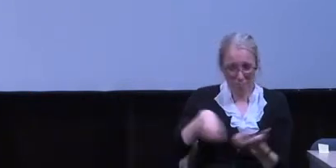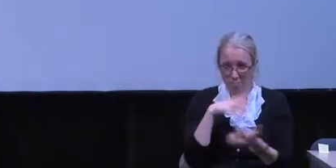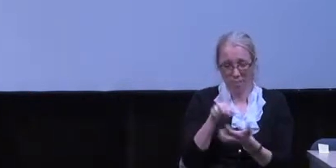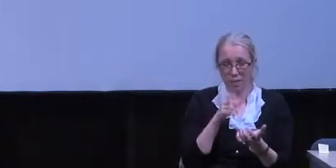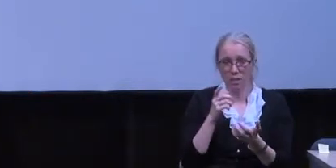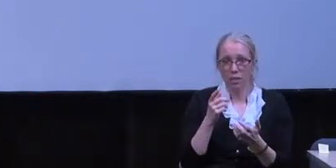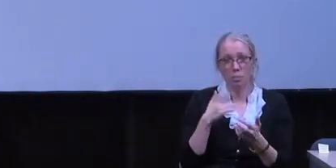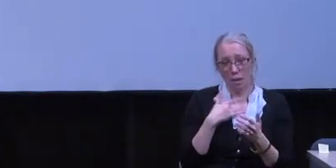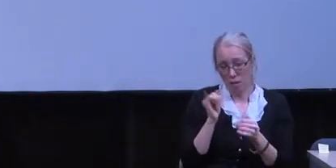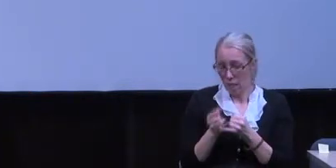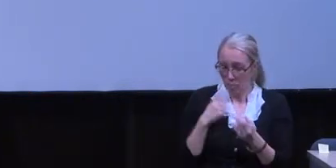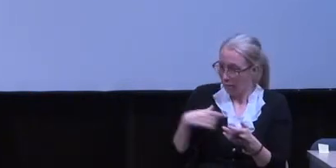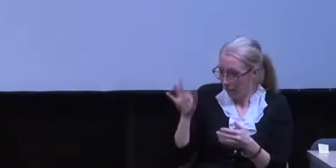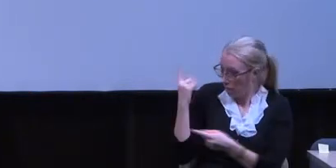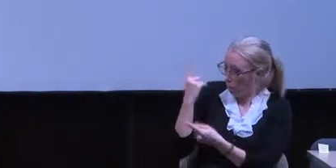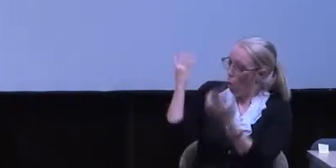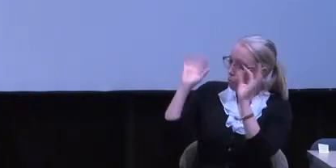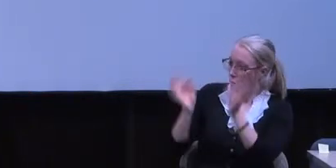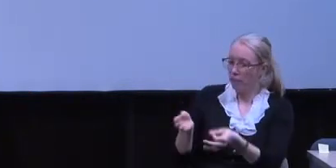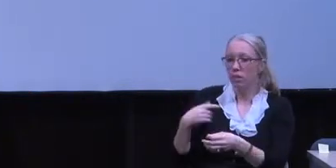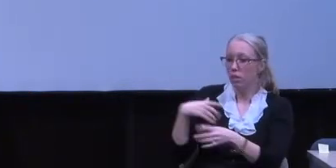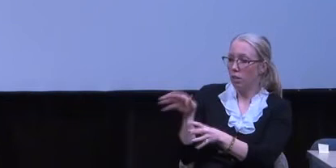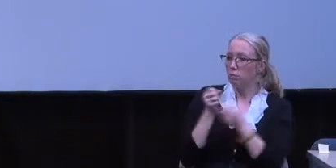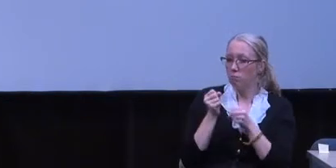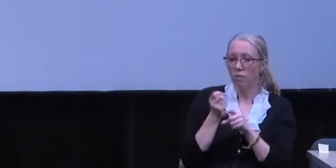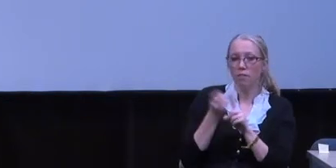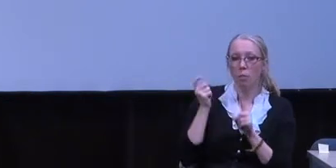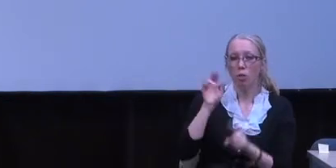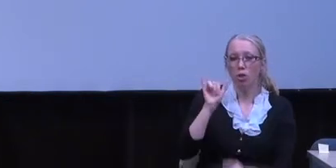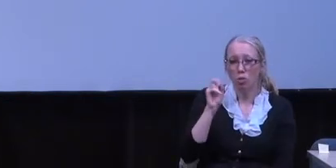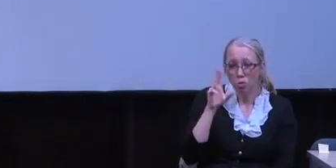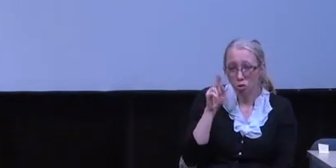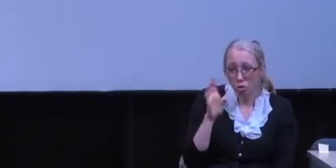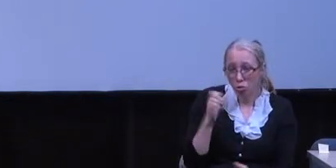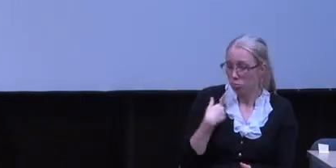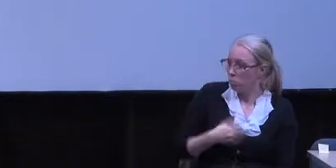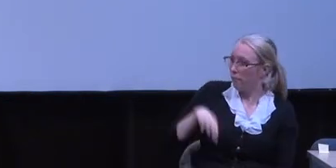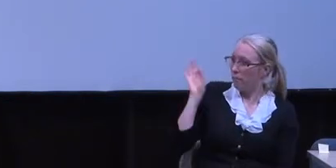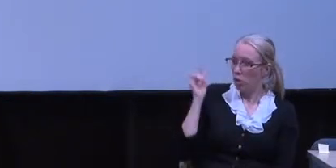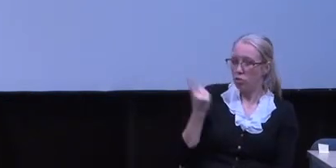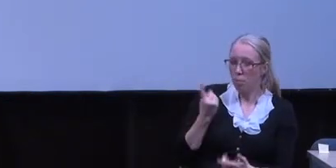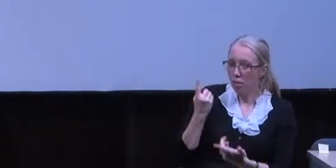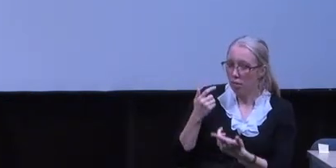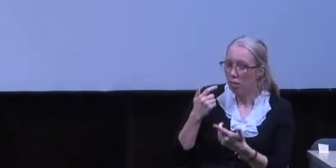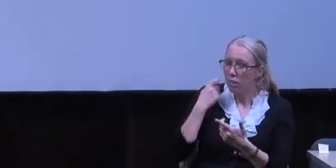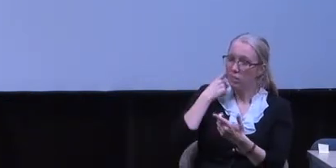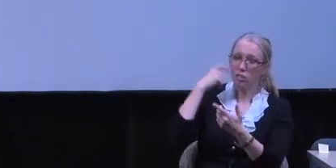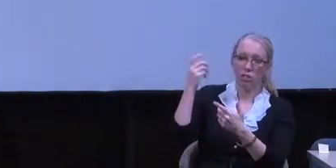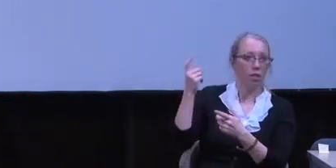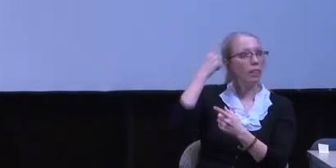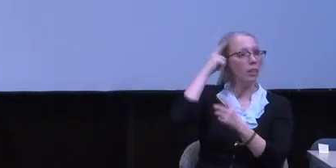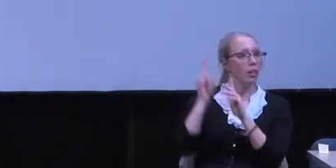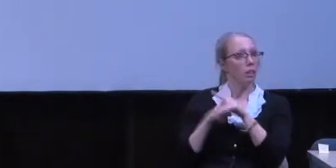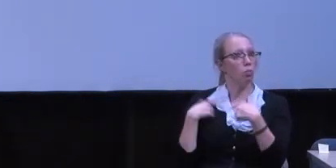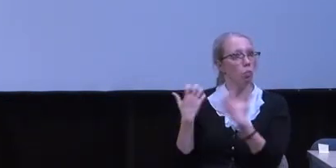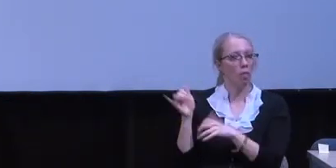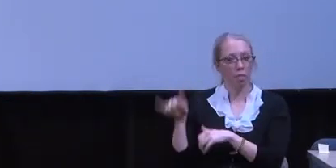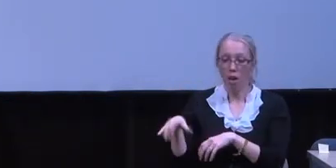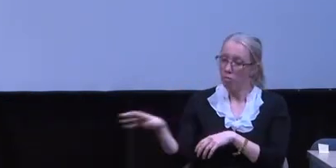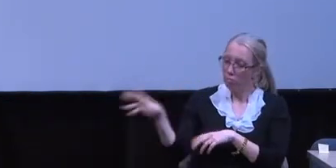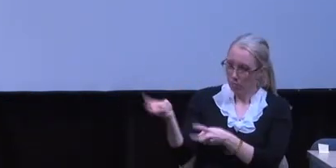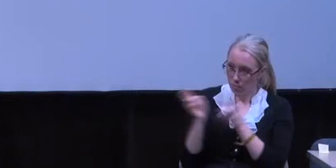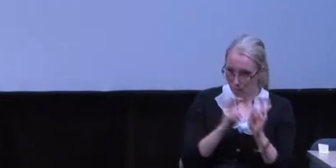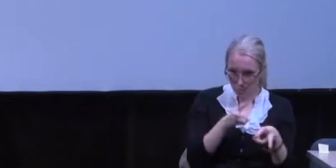Usually the last minute stuff you just put it off YouTube or something. You suddenly think of something you want, you find it, you drop it in there for a few minutes